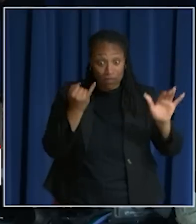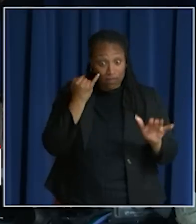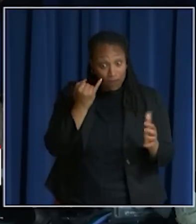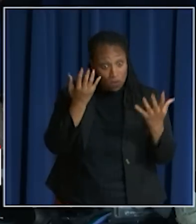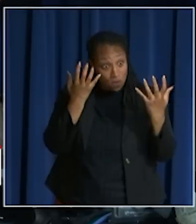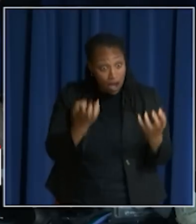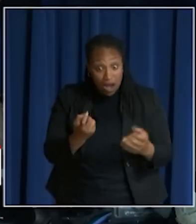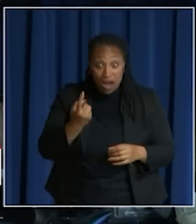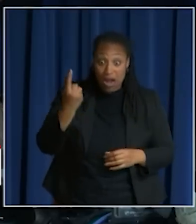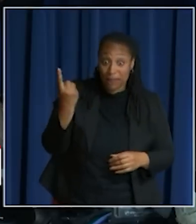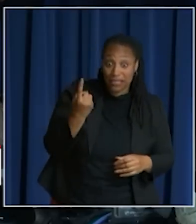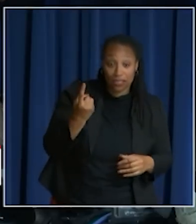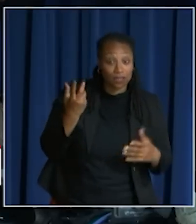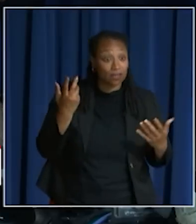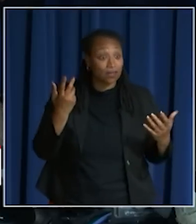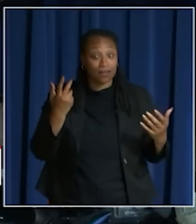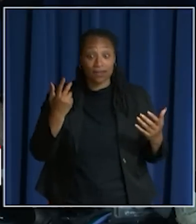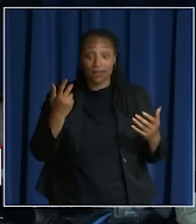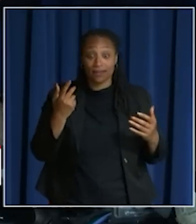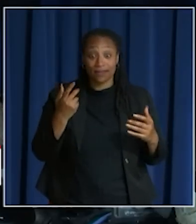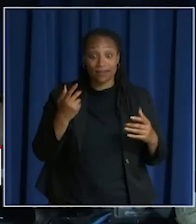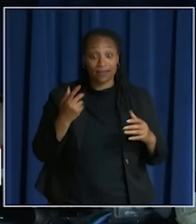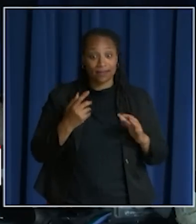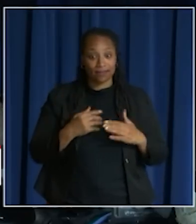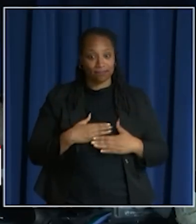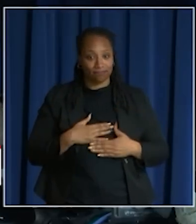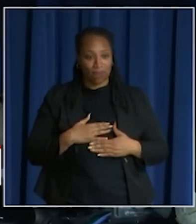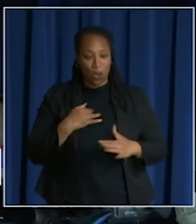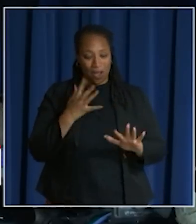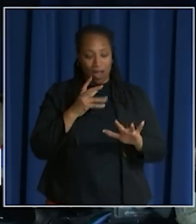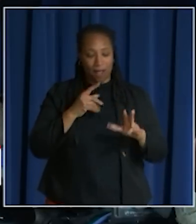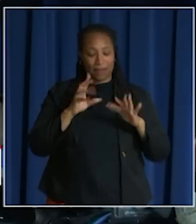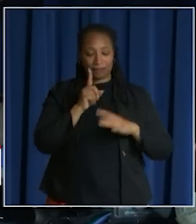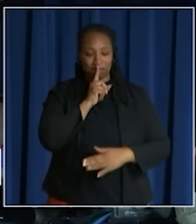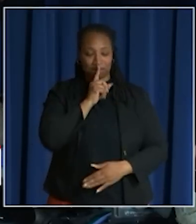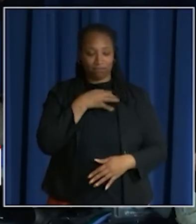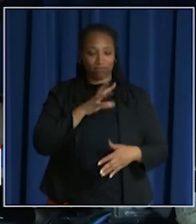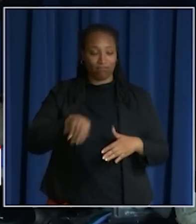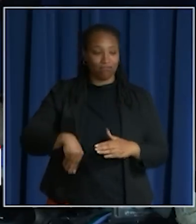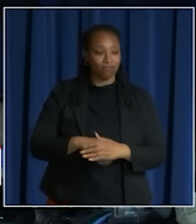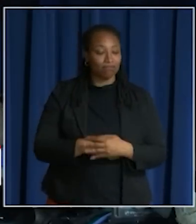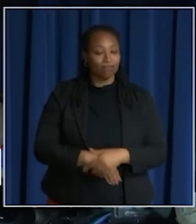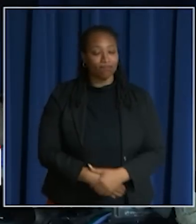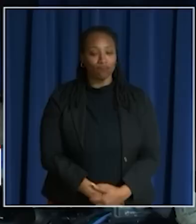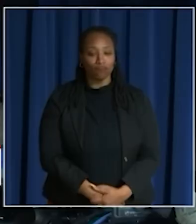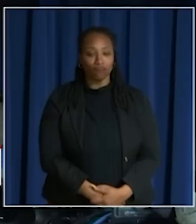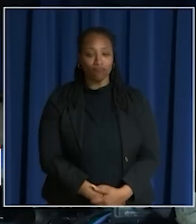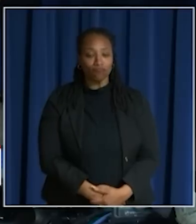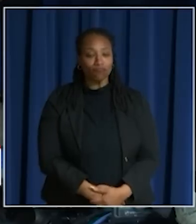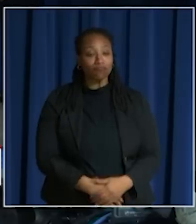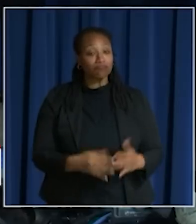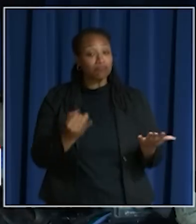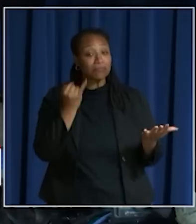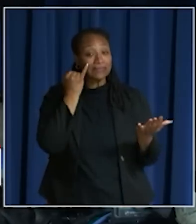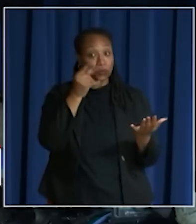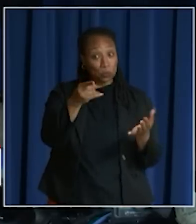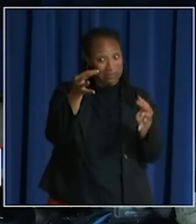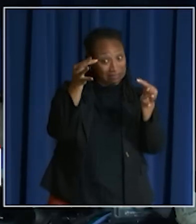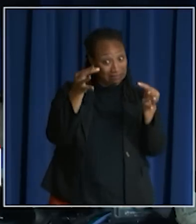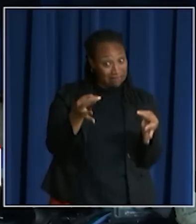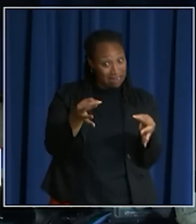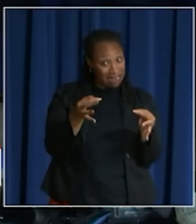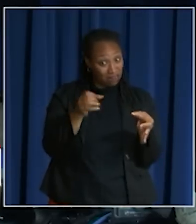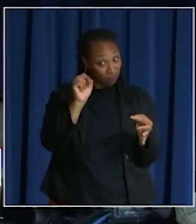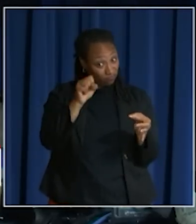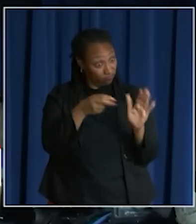very small. Like, I'm not saying that that's what he's doing, but it could be. And if he deems it and he puts the meat around it and the